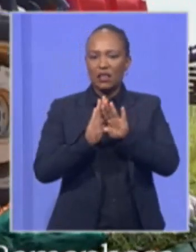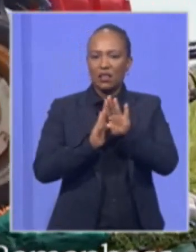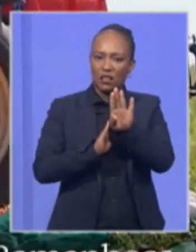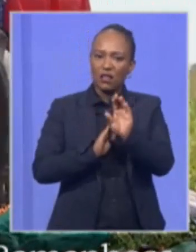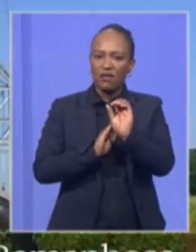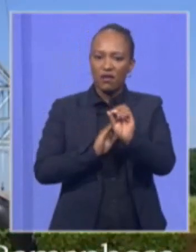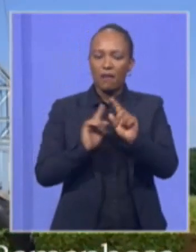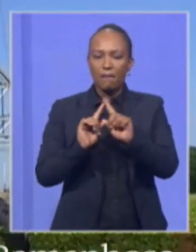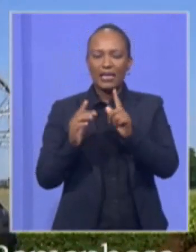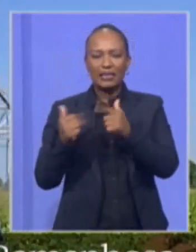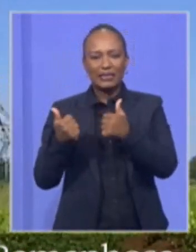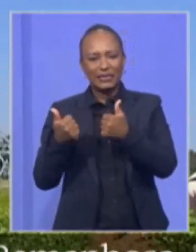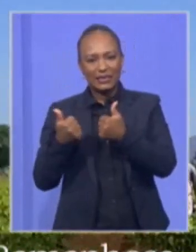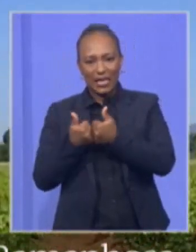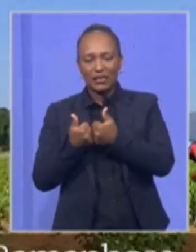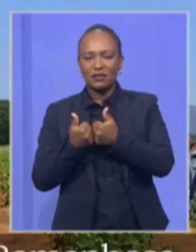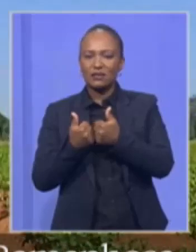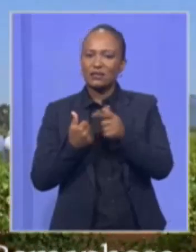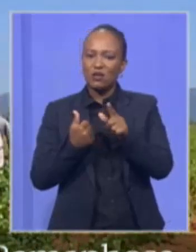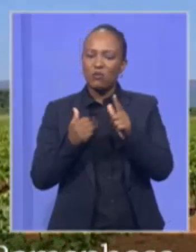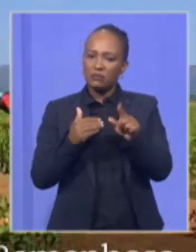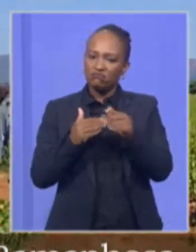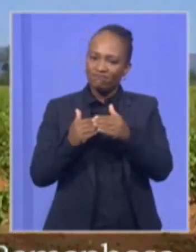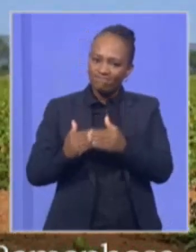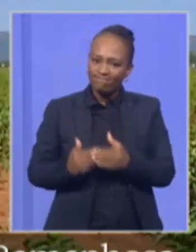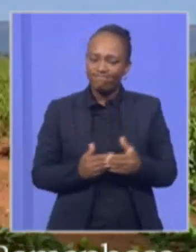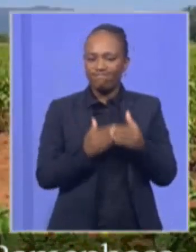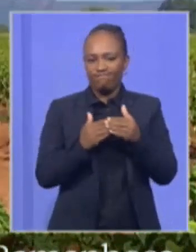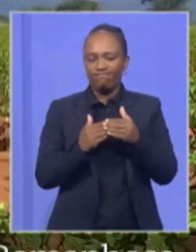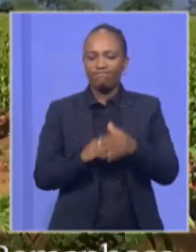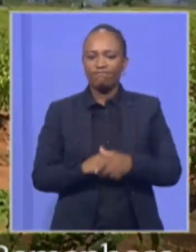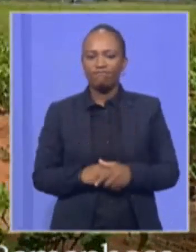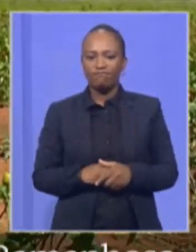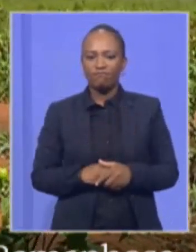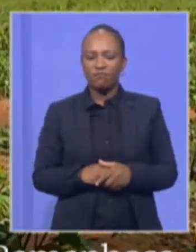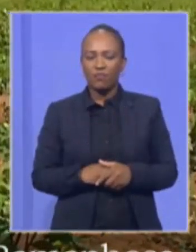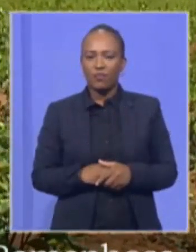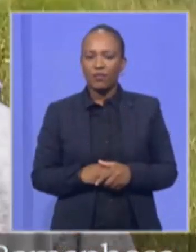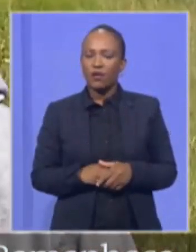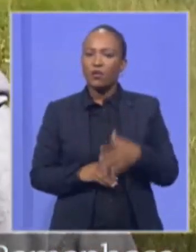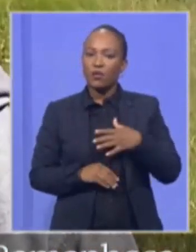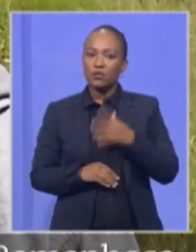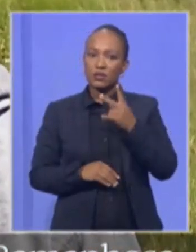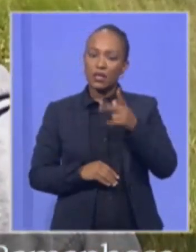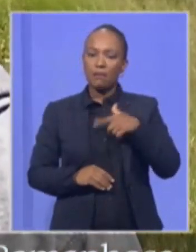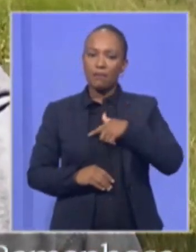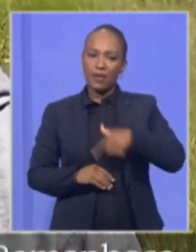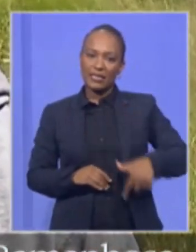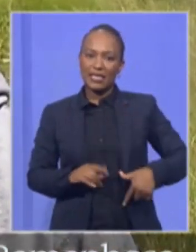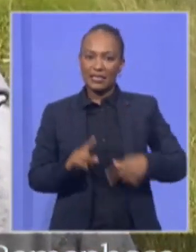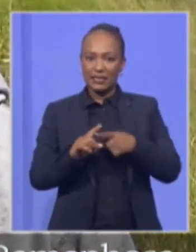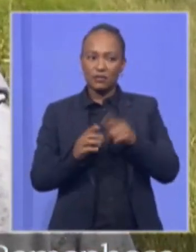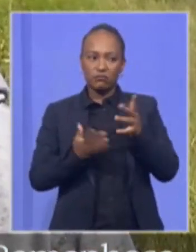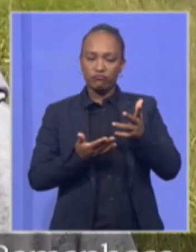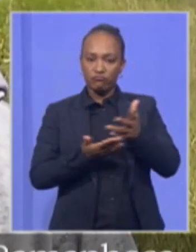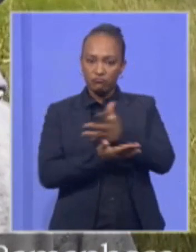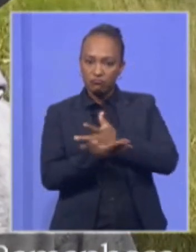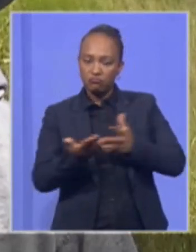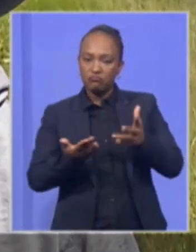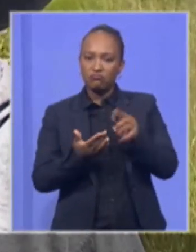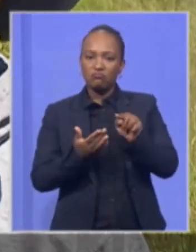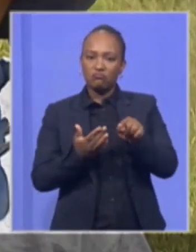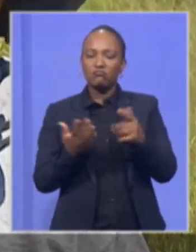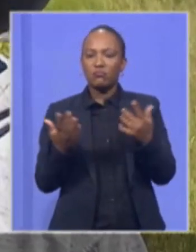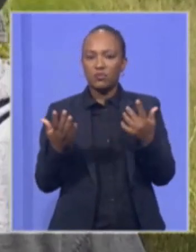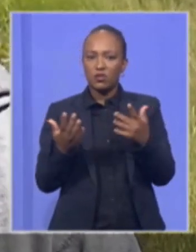tše kgolo tšeo di swanetšego go hlokomelwa. Se re ka se duma o bona president a bolela ka sona ke gore a thuše